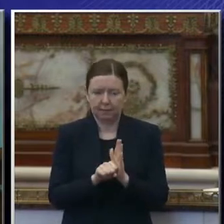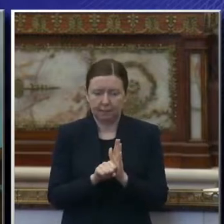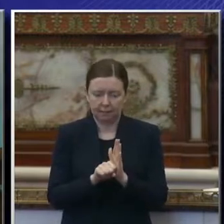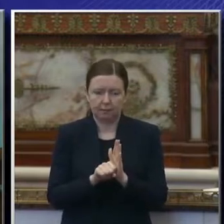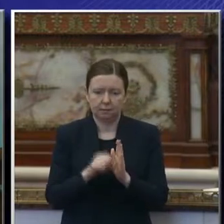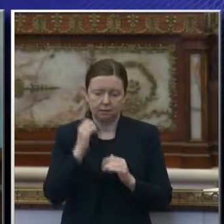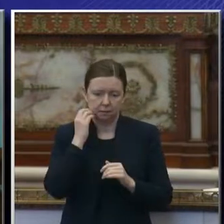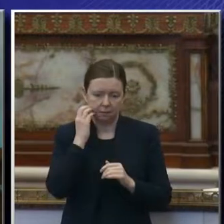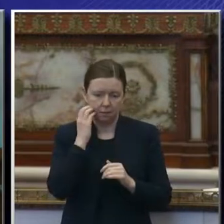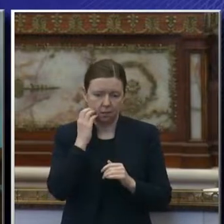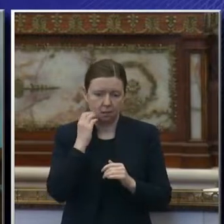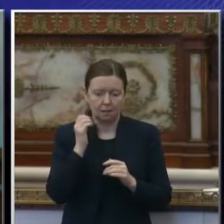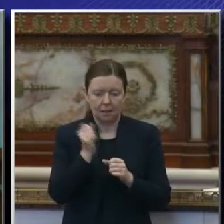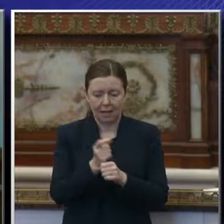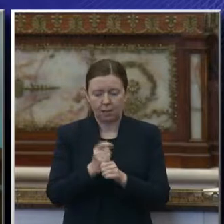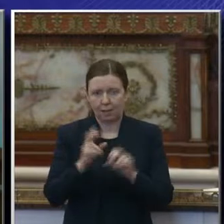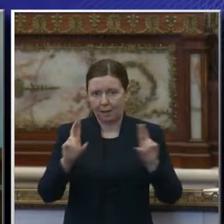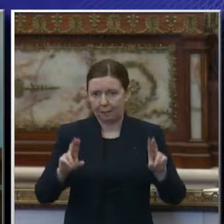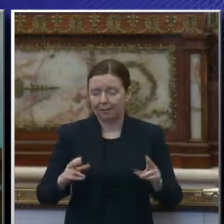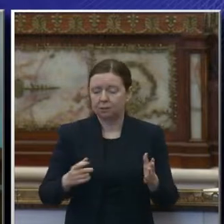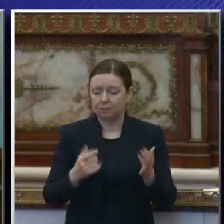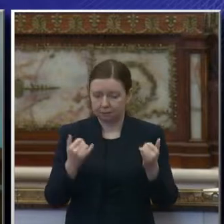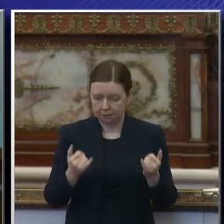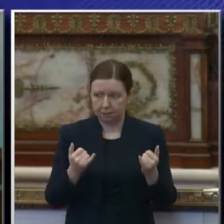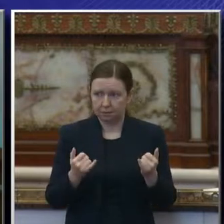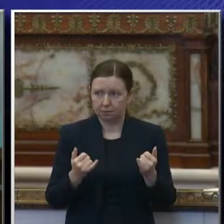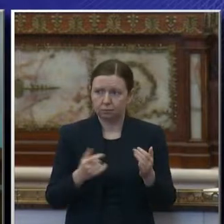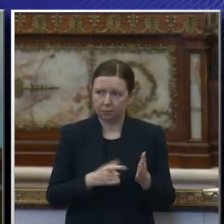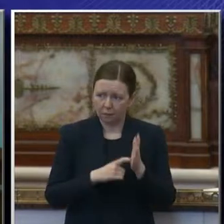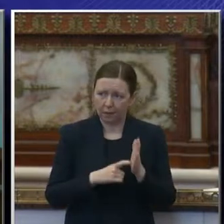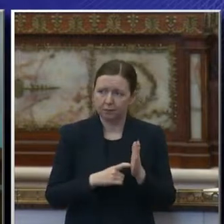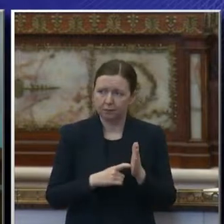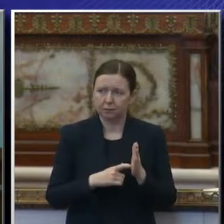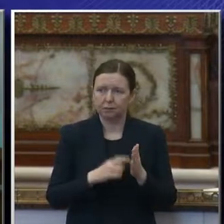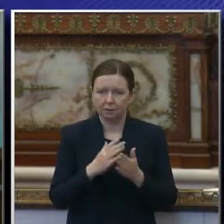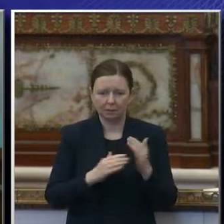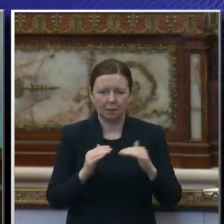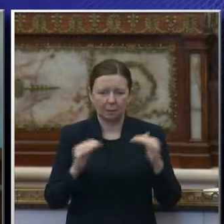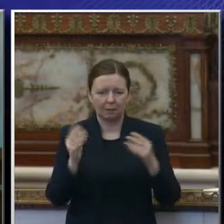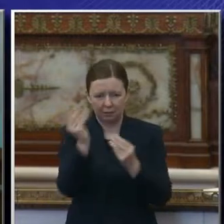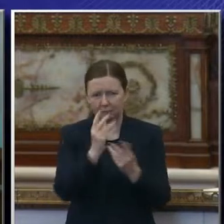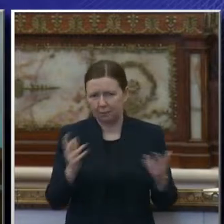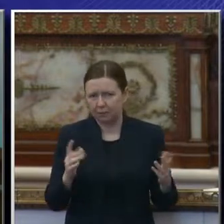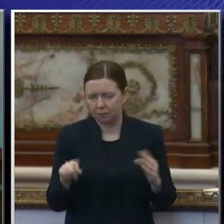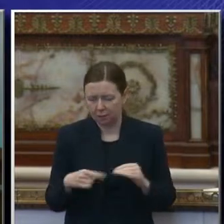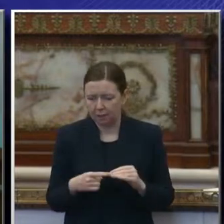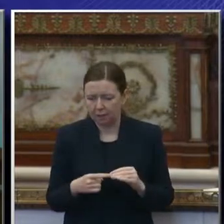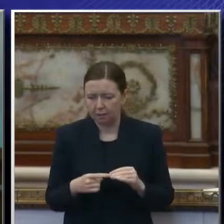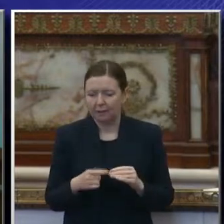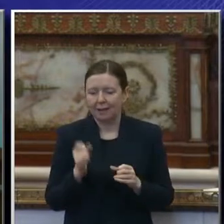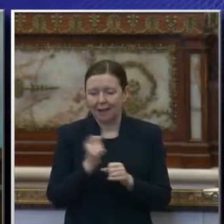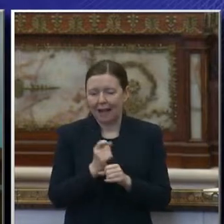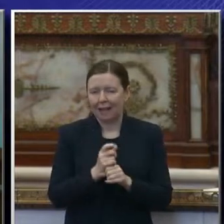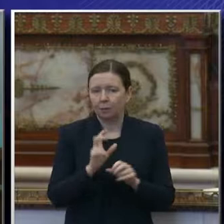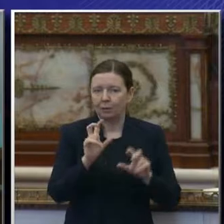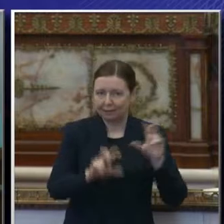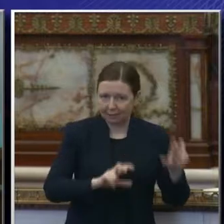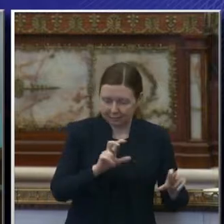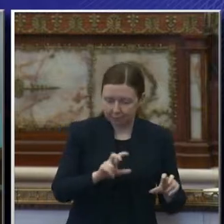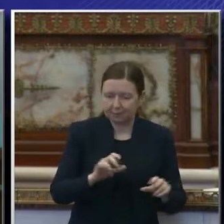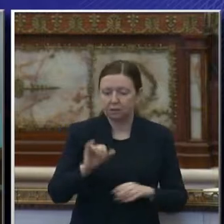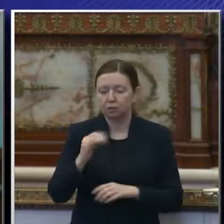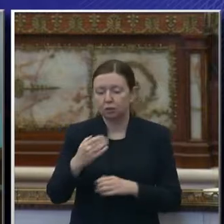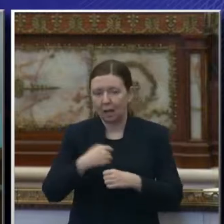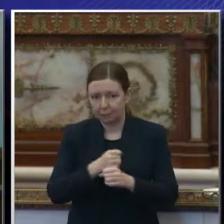But again, the state in that annual application does now require some level of information about annual investments, about